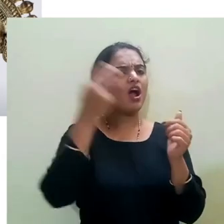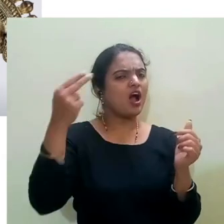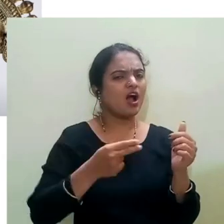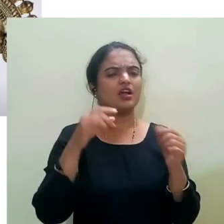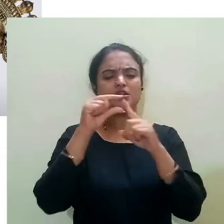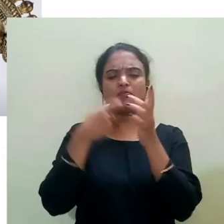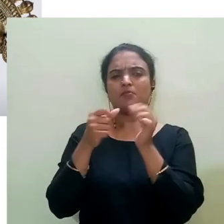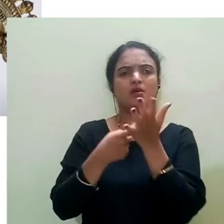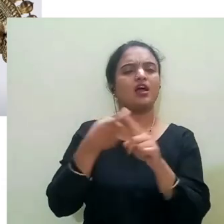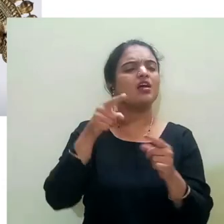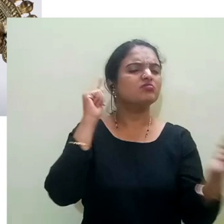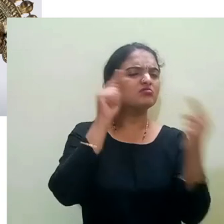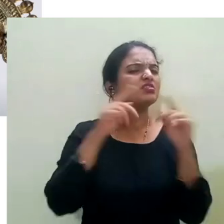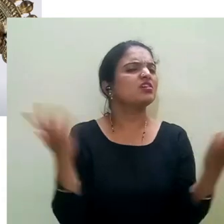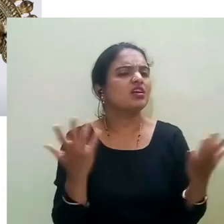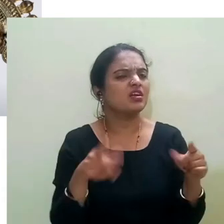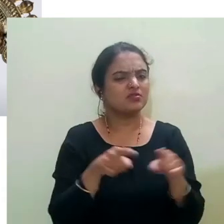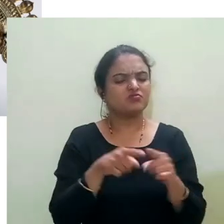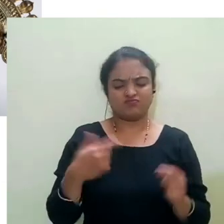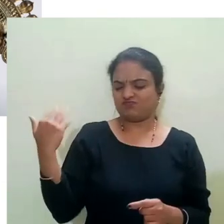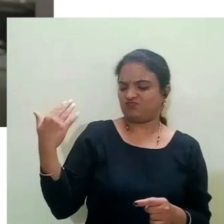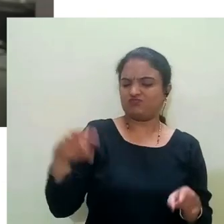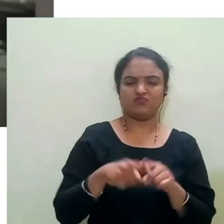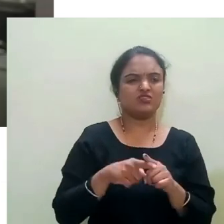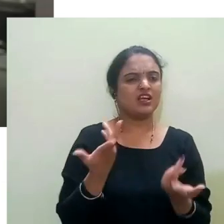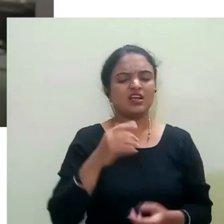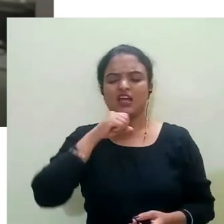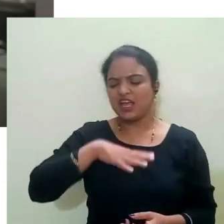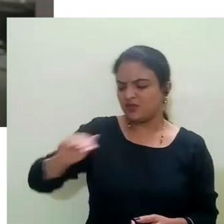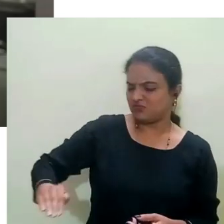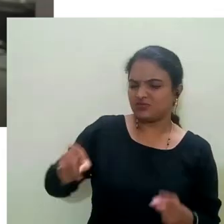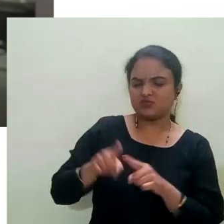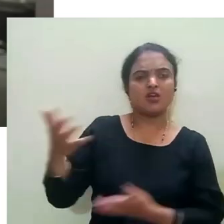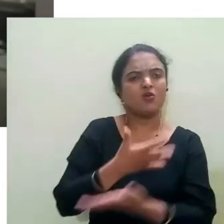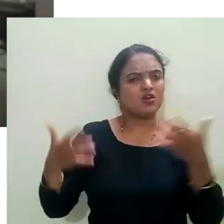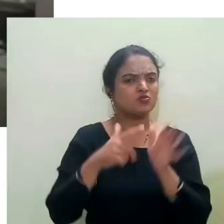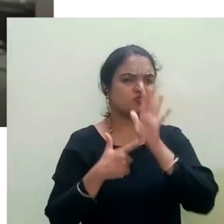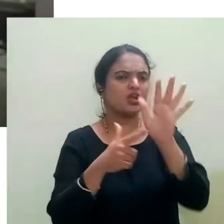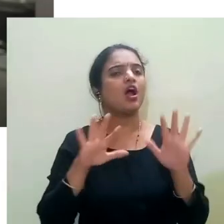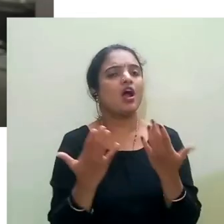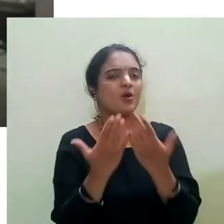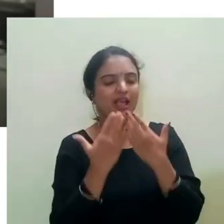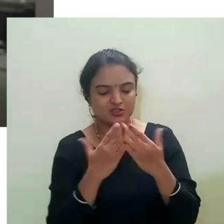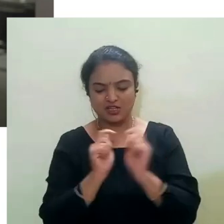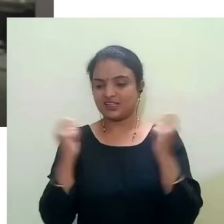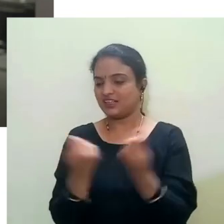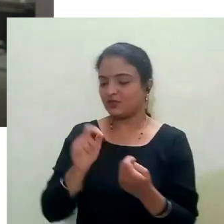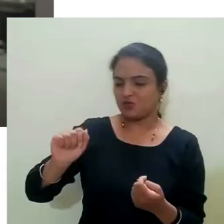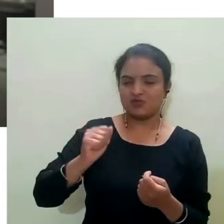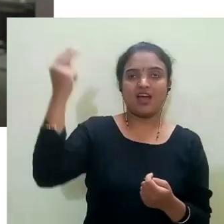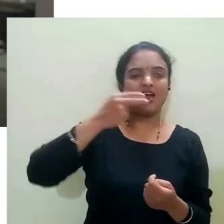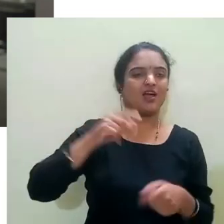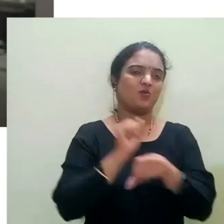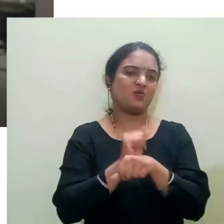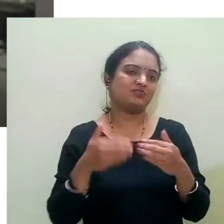Sparks that is curated especially for young audiences. One of our recent seasons features a young person in conversation with the